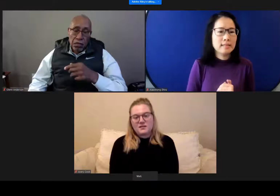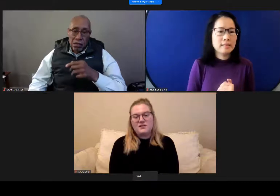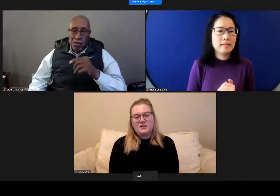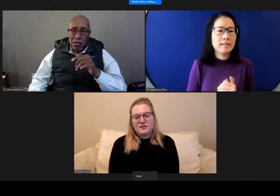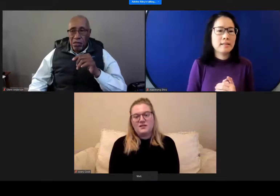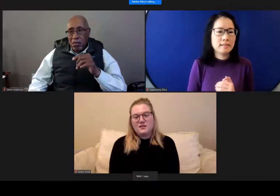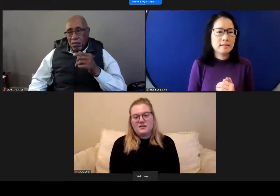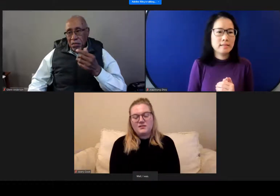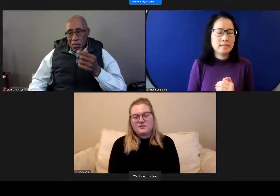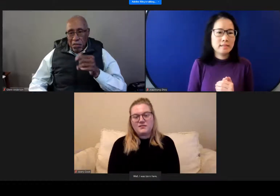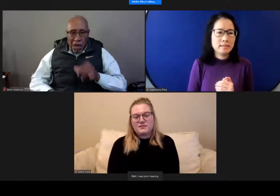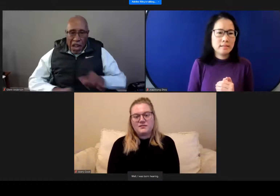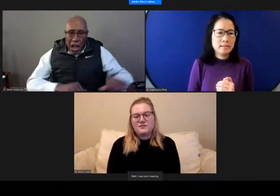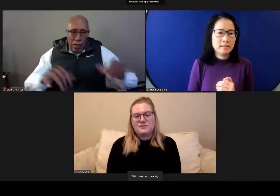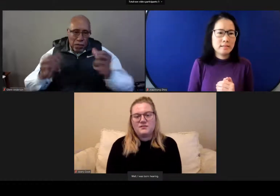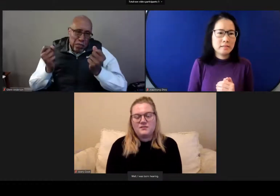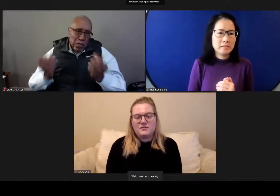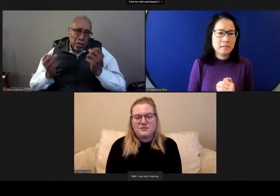Well, I was born hearing,